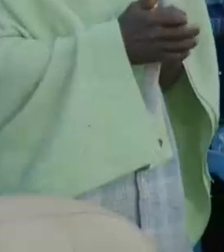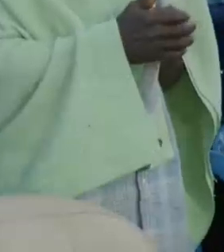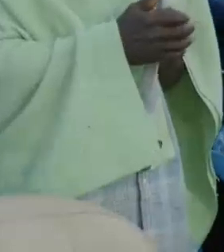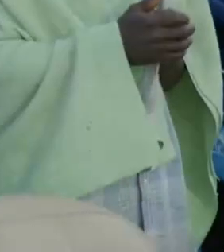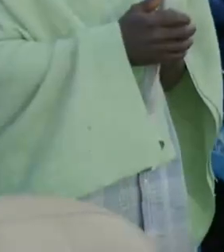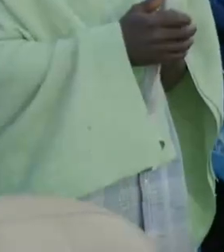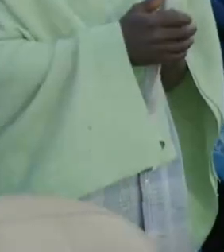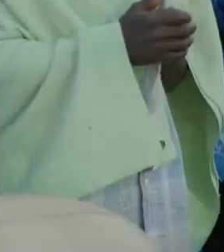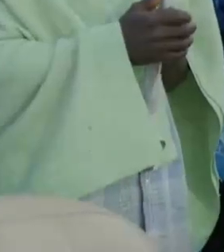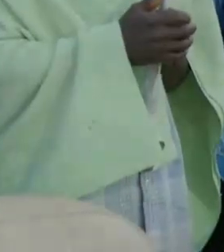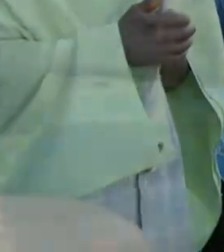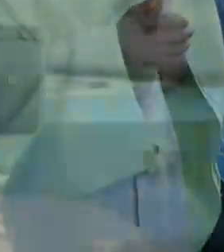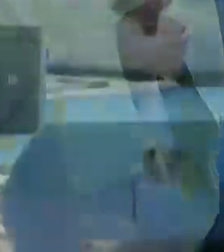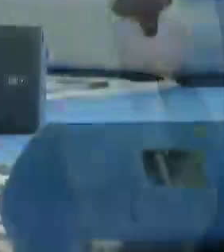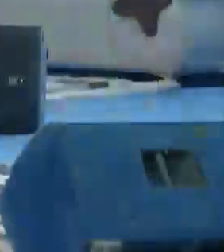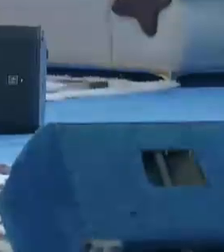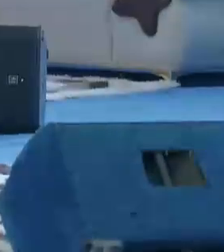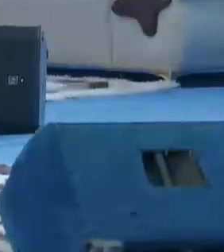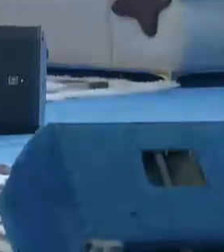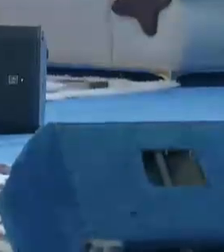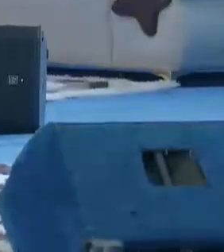Happy Sunday for everyone.